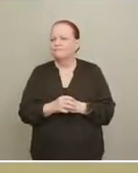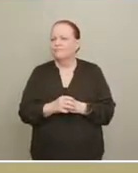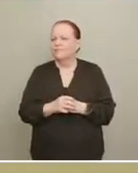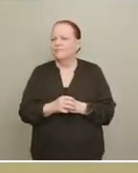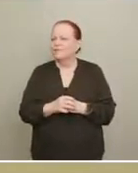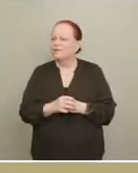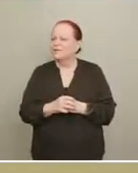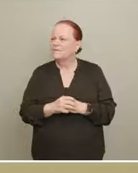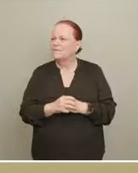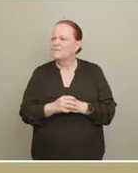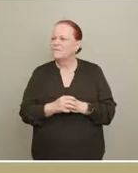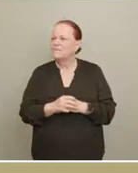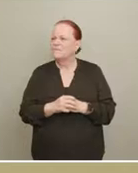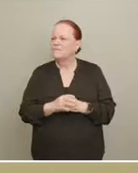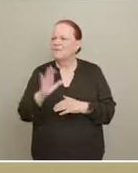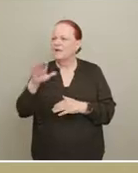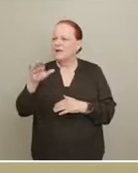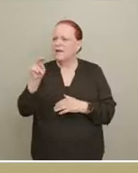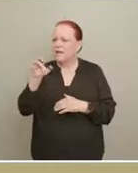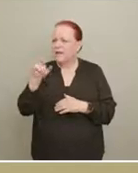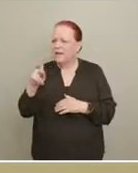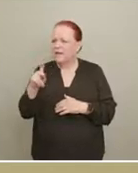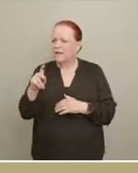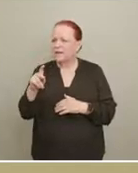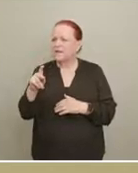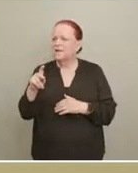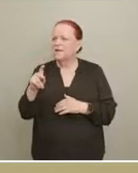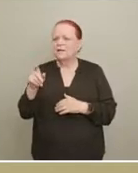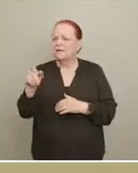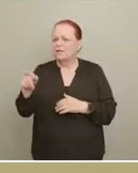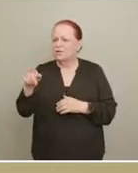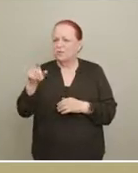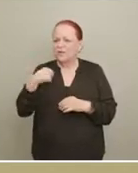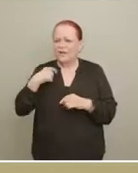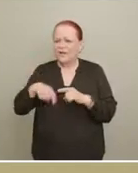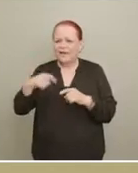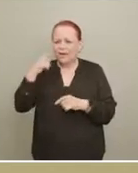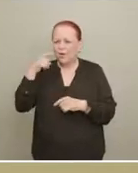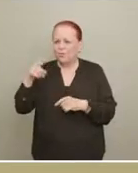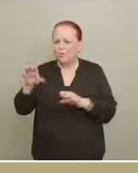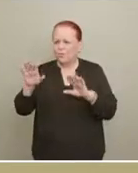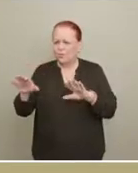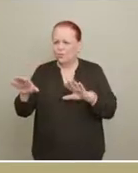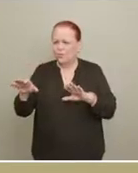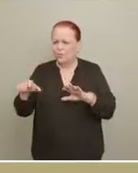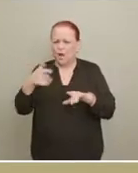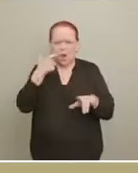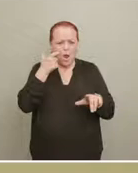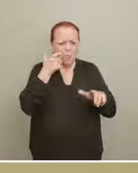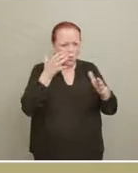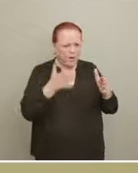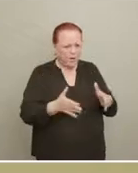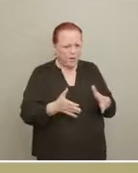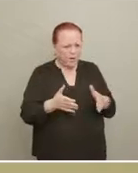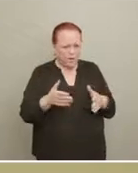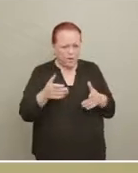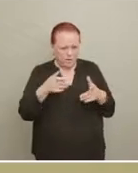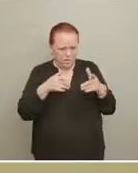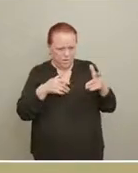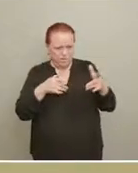no general. Nick, you're cutting up. Operator, is the line okay then for reporters?